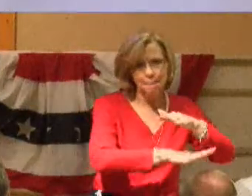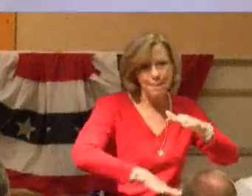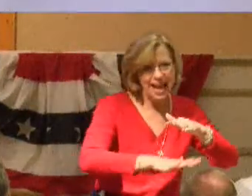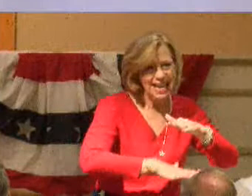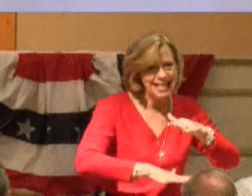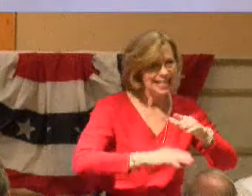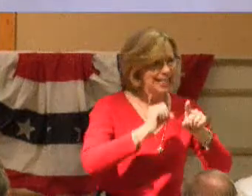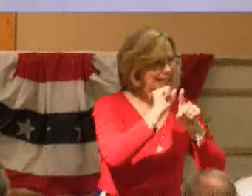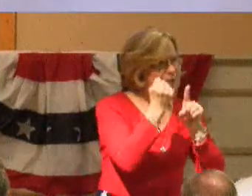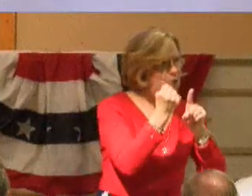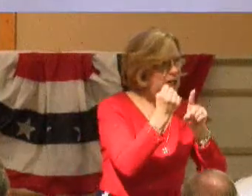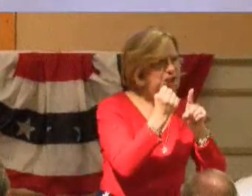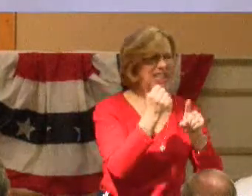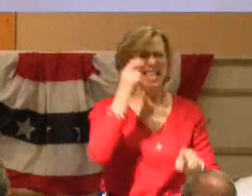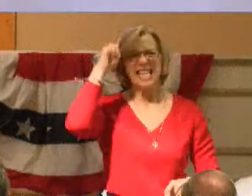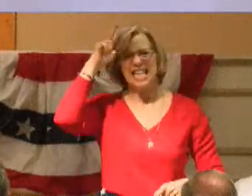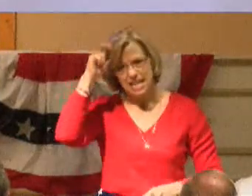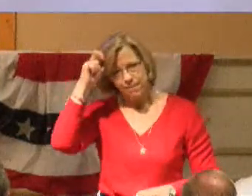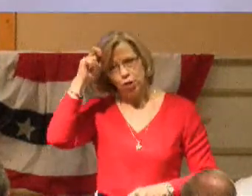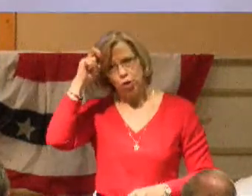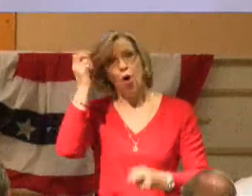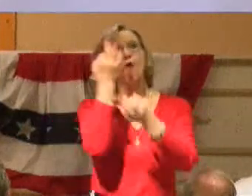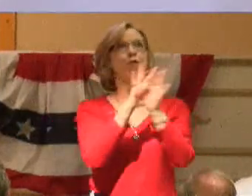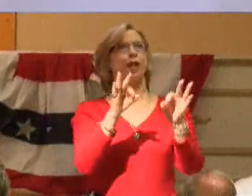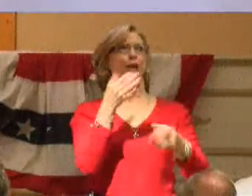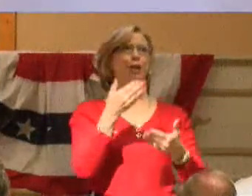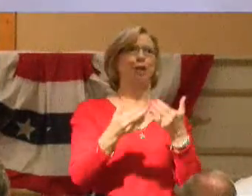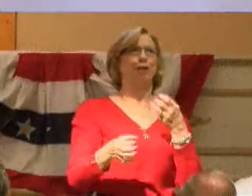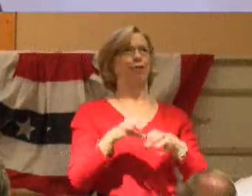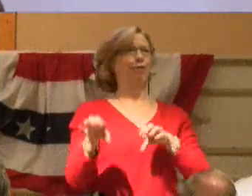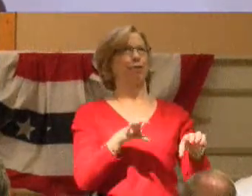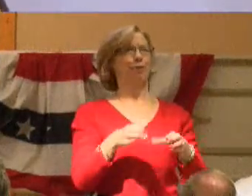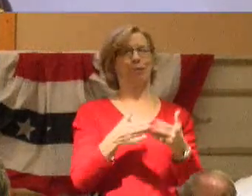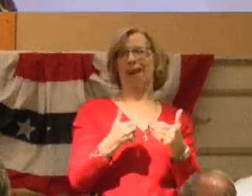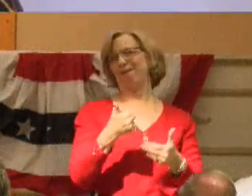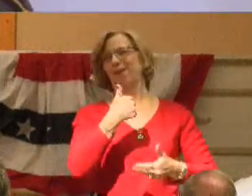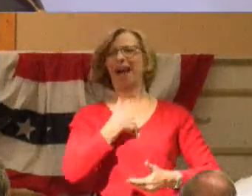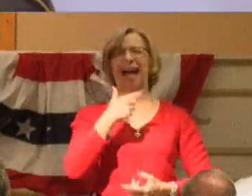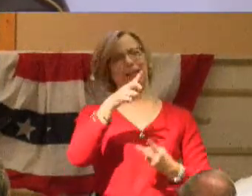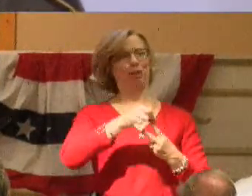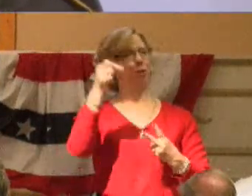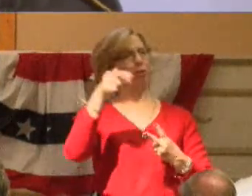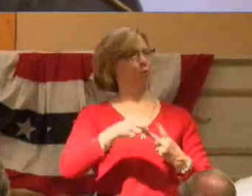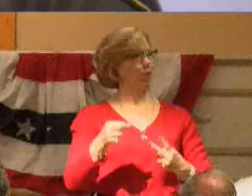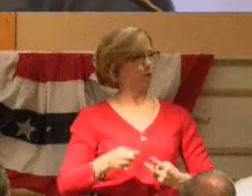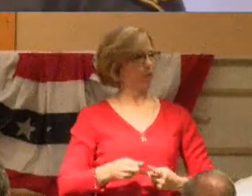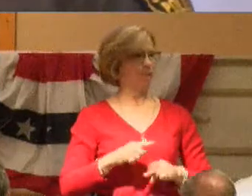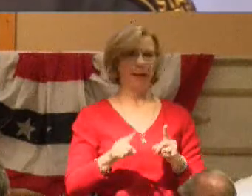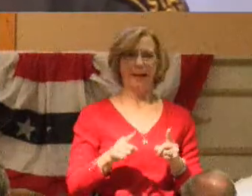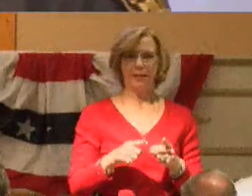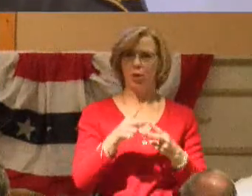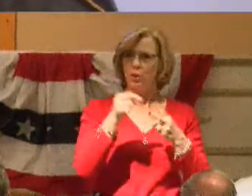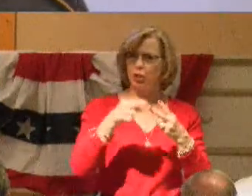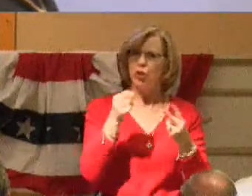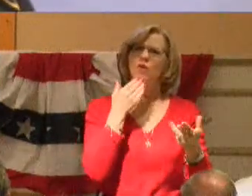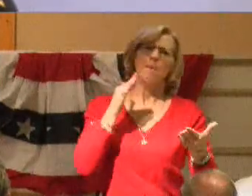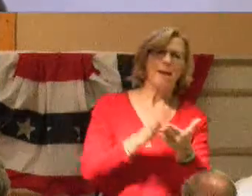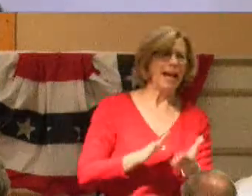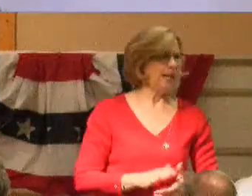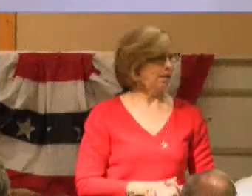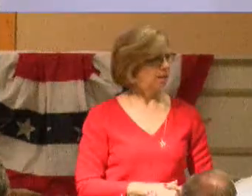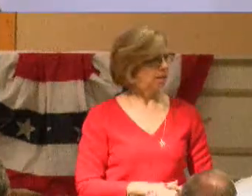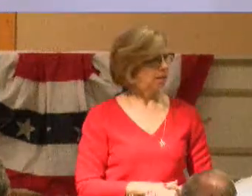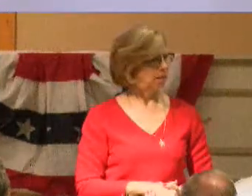that of evil. Free to do whatever, but we will always choose what is bad. Even when we start